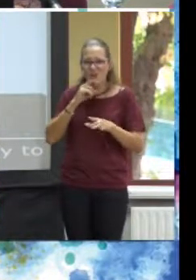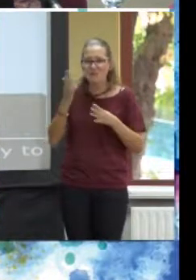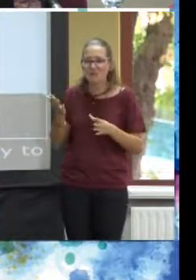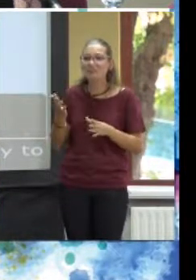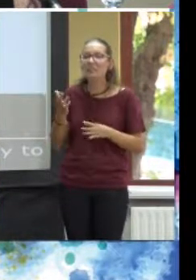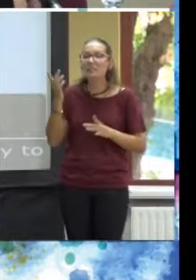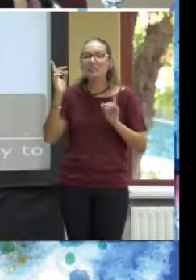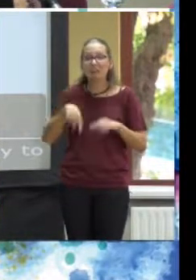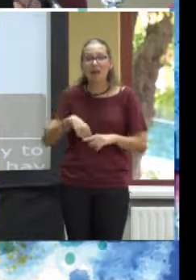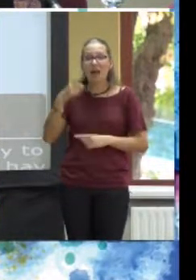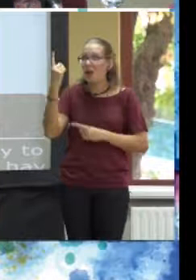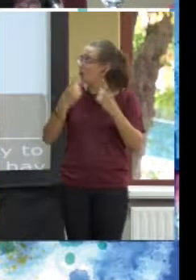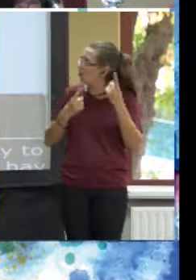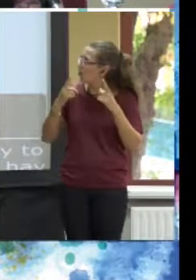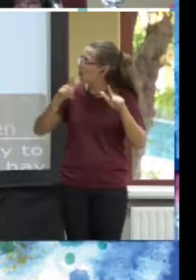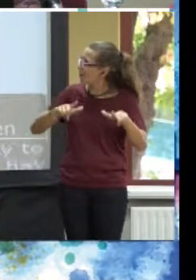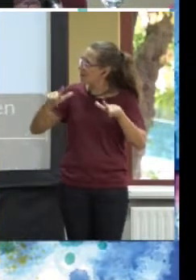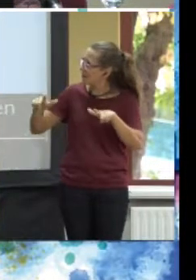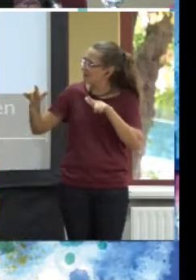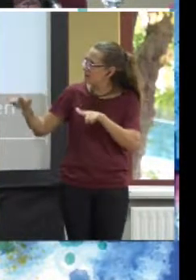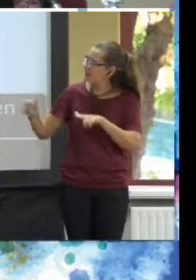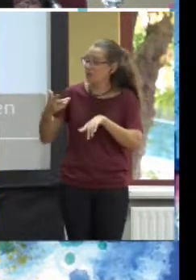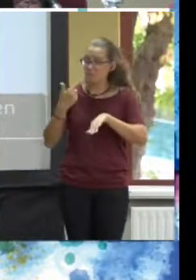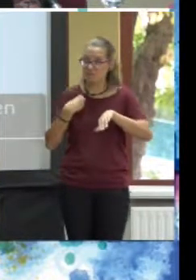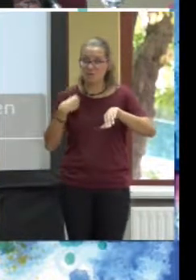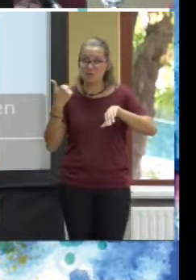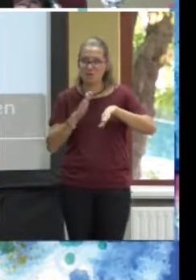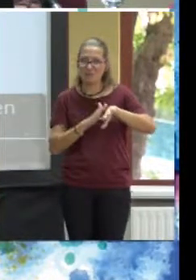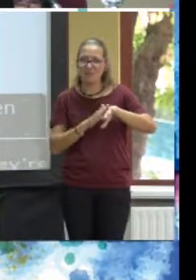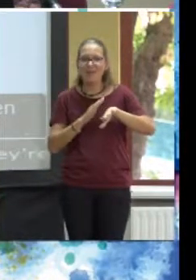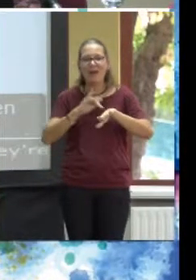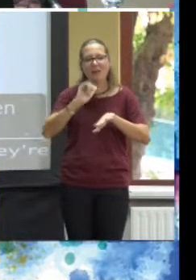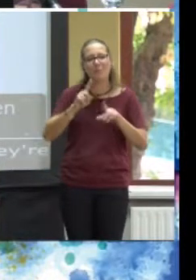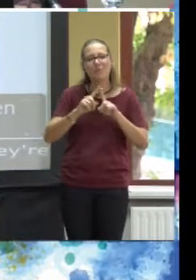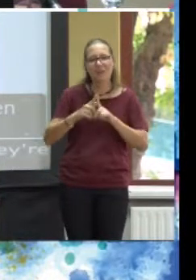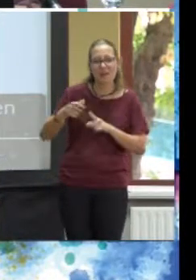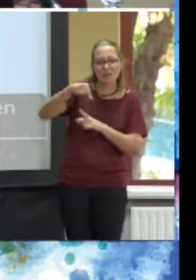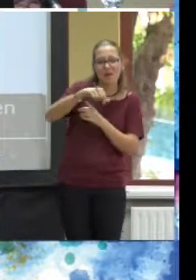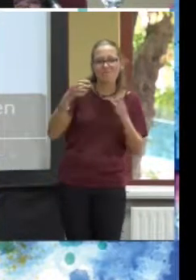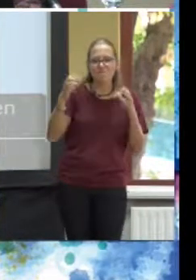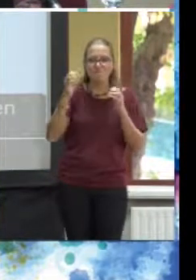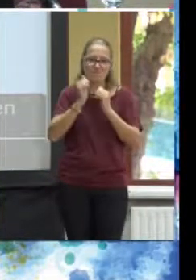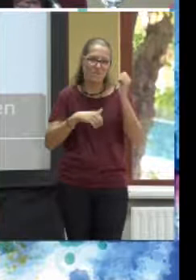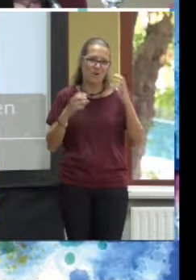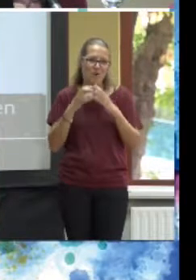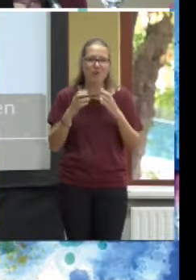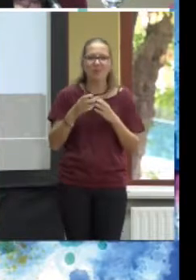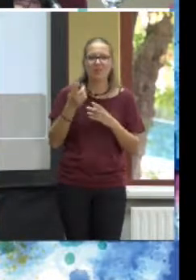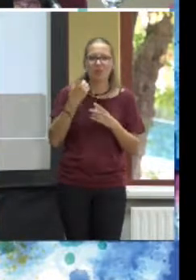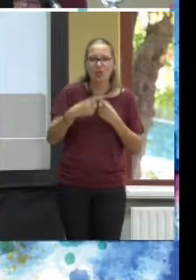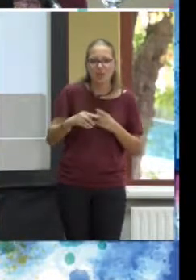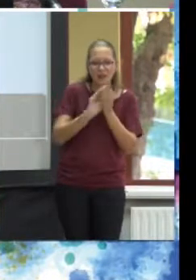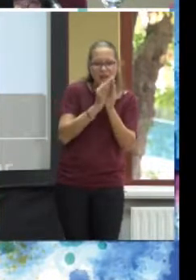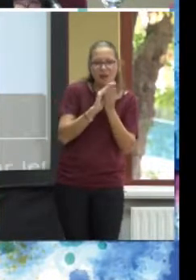are used, and some of the groups of objects. These to your left, you see that there's a bronze vase,